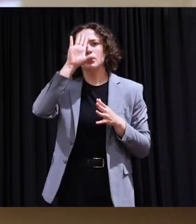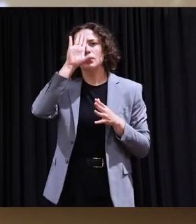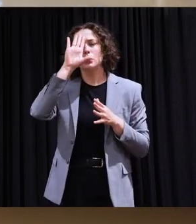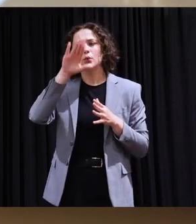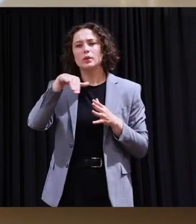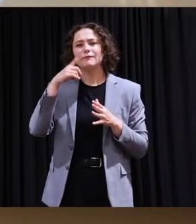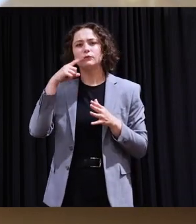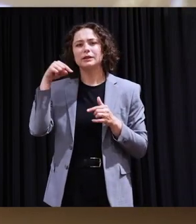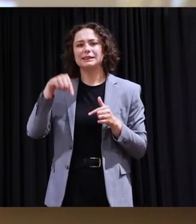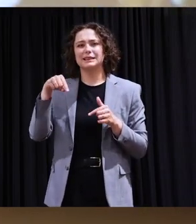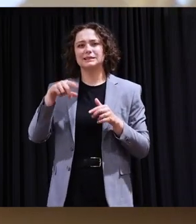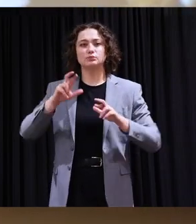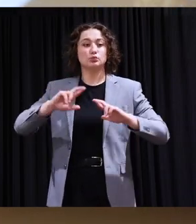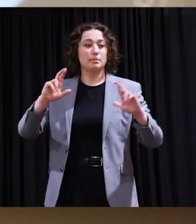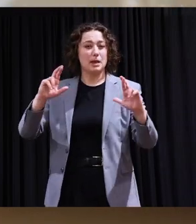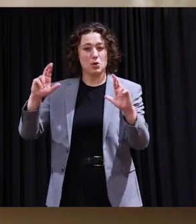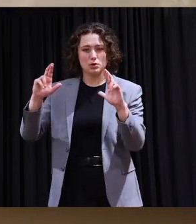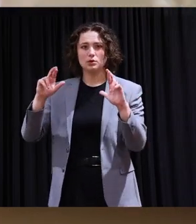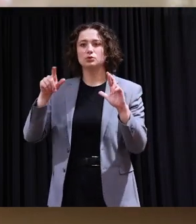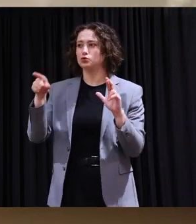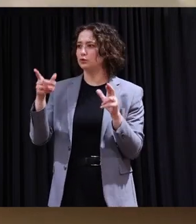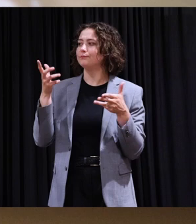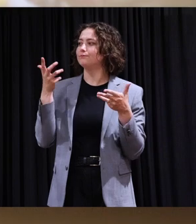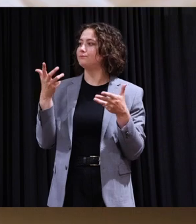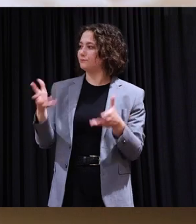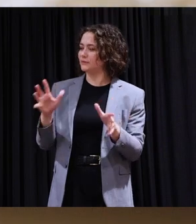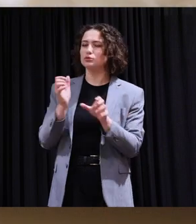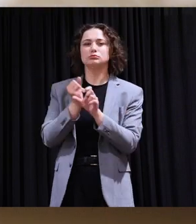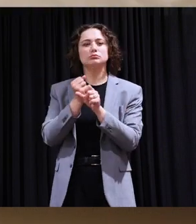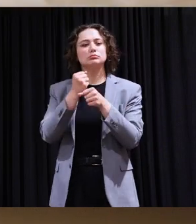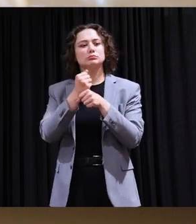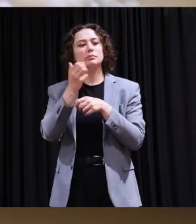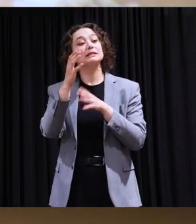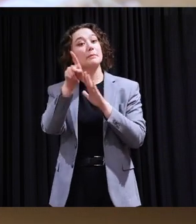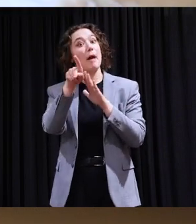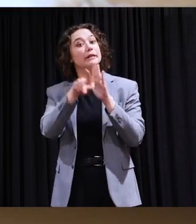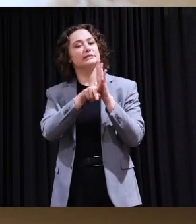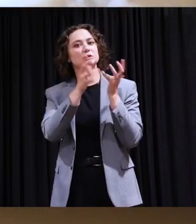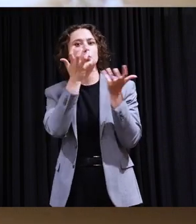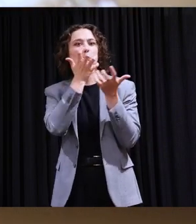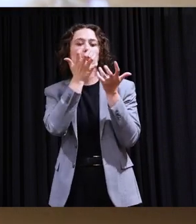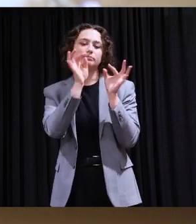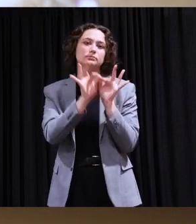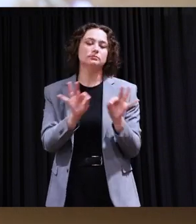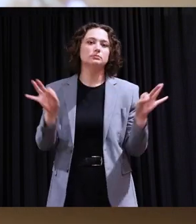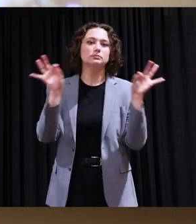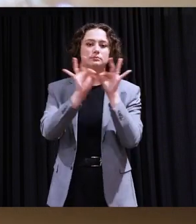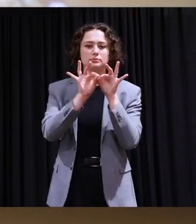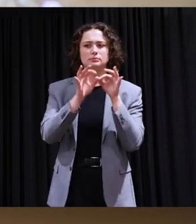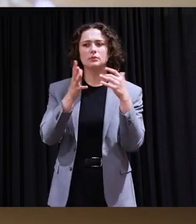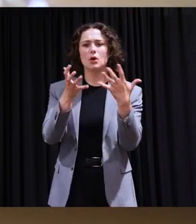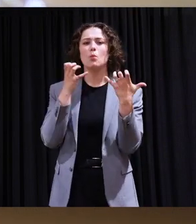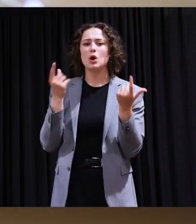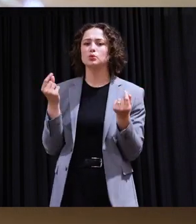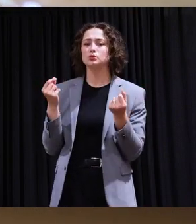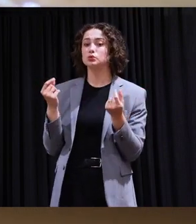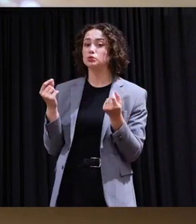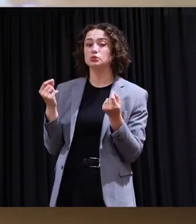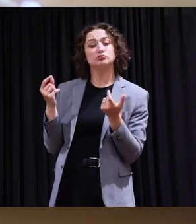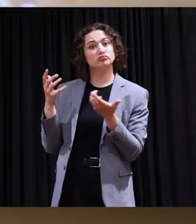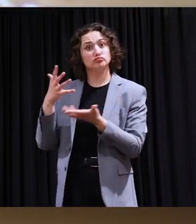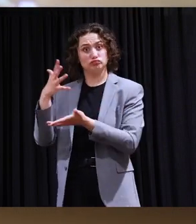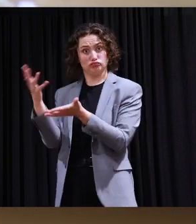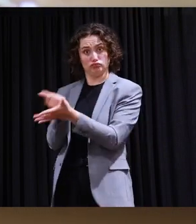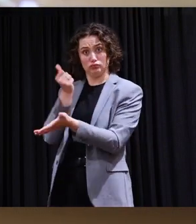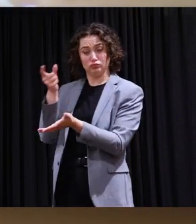you ladies have put together some policies that I think are really important. And I thought maybe I would give you guys the opportunity to discuss